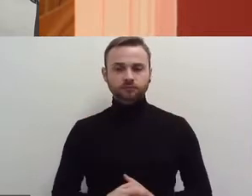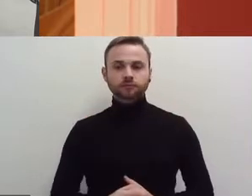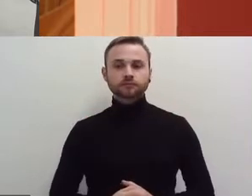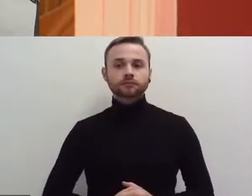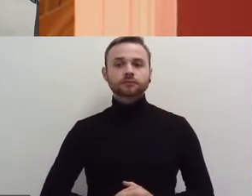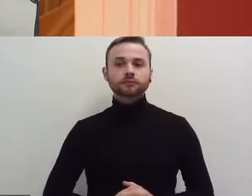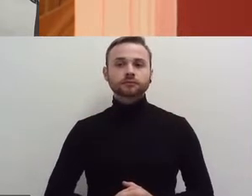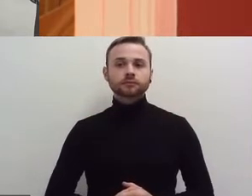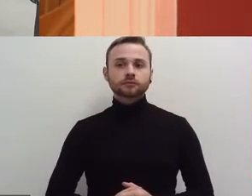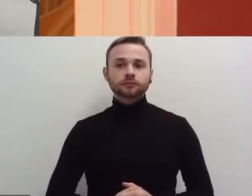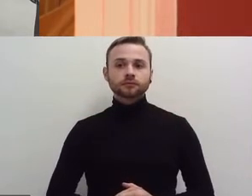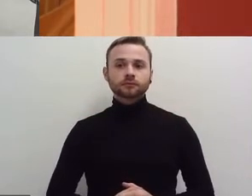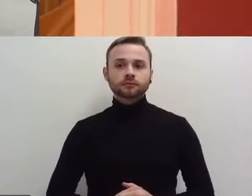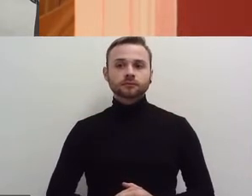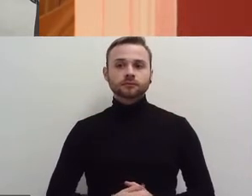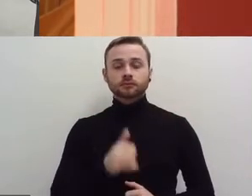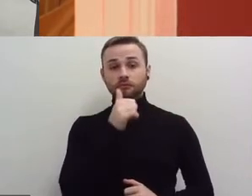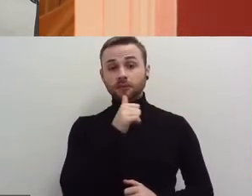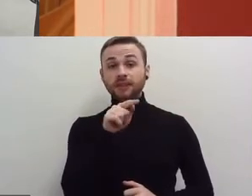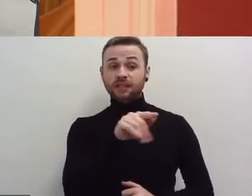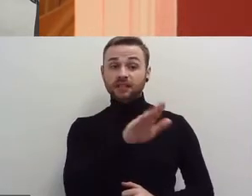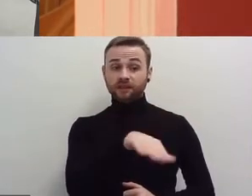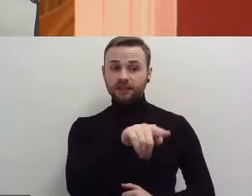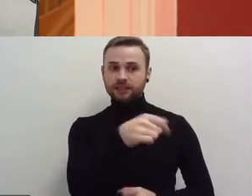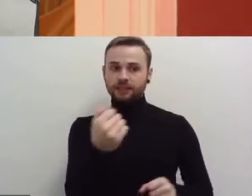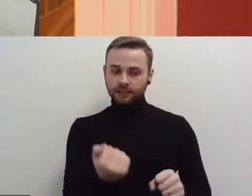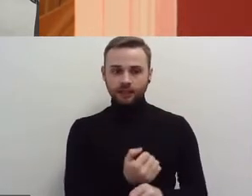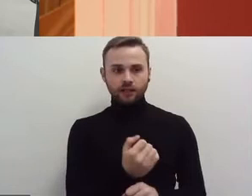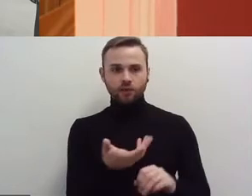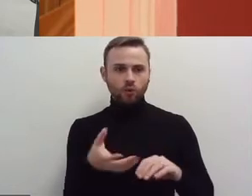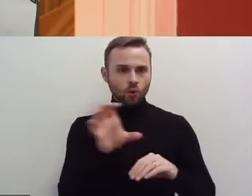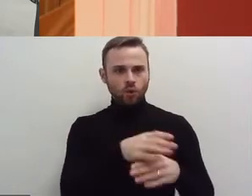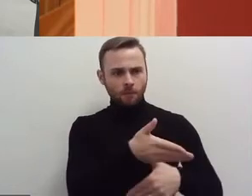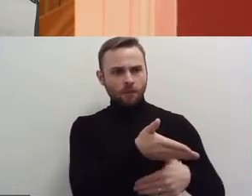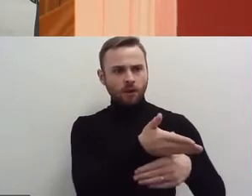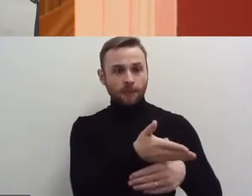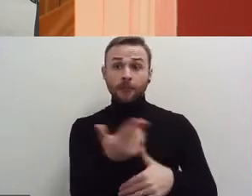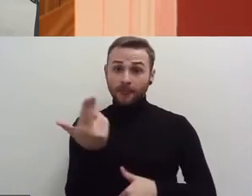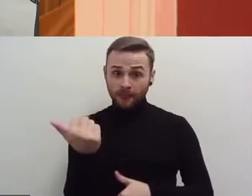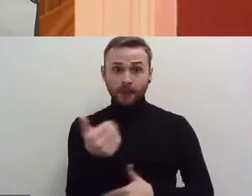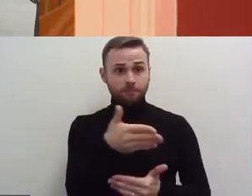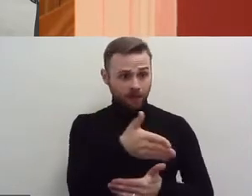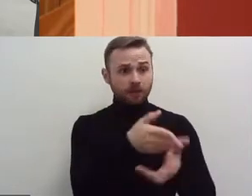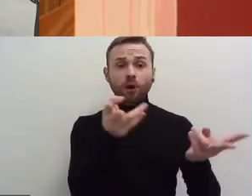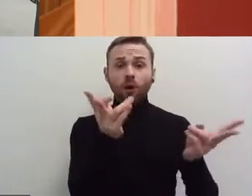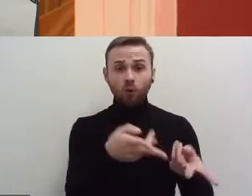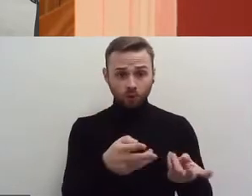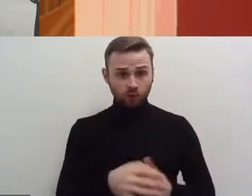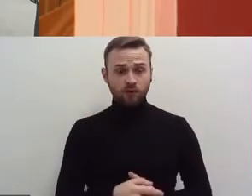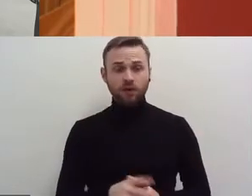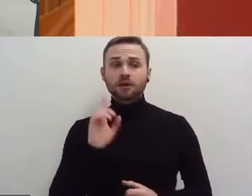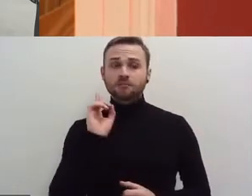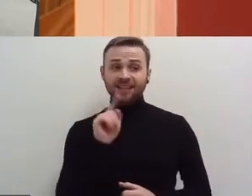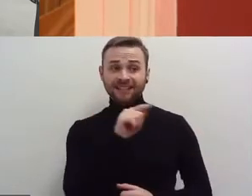need a little more help. Yes, but that doesn't mean that you are better than the other.